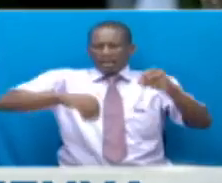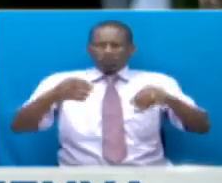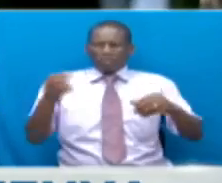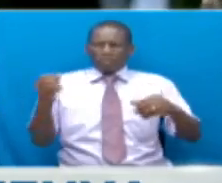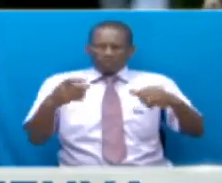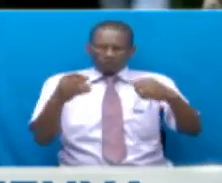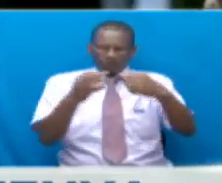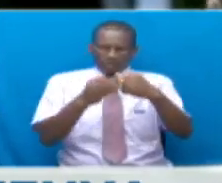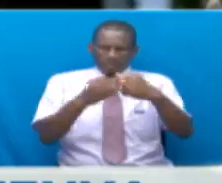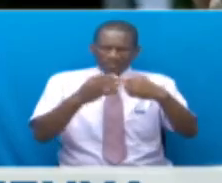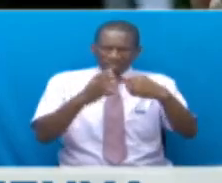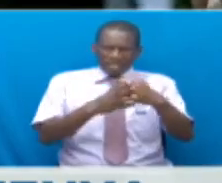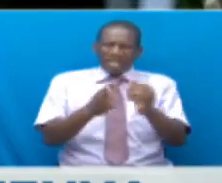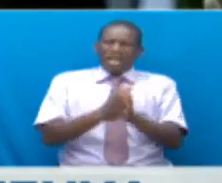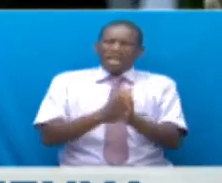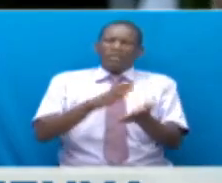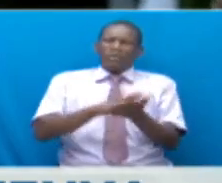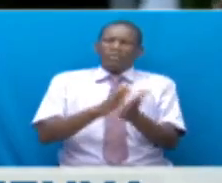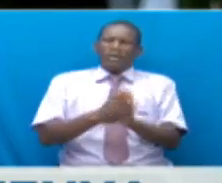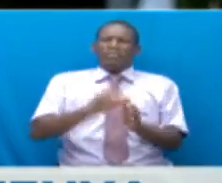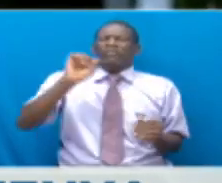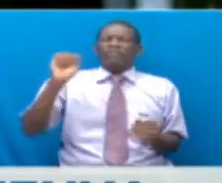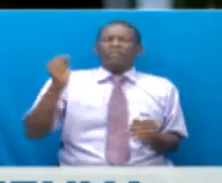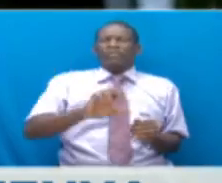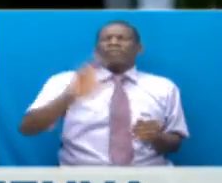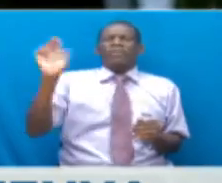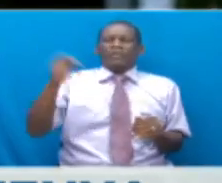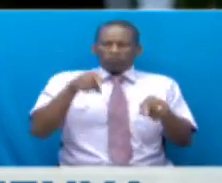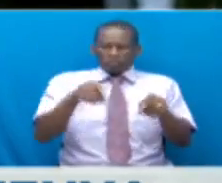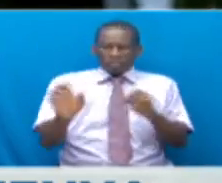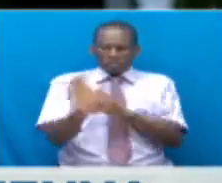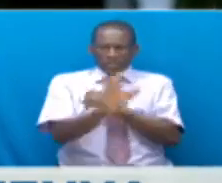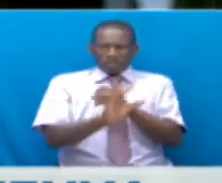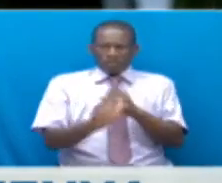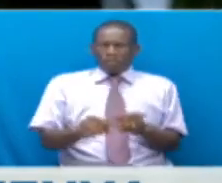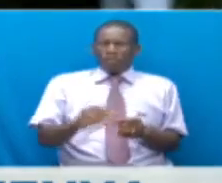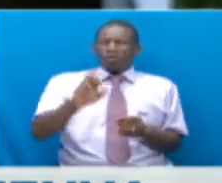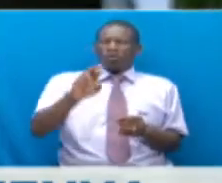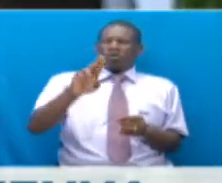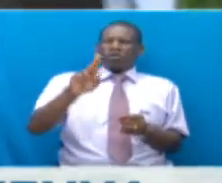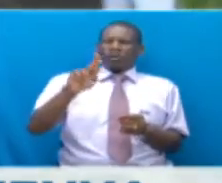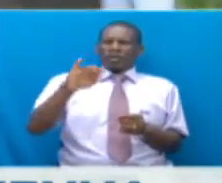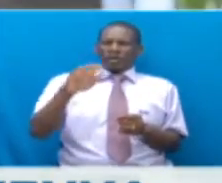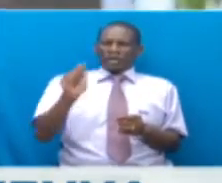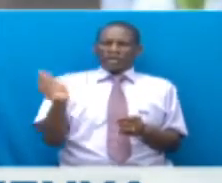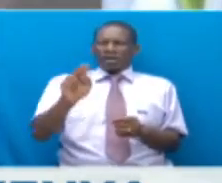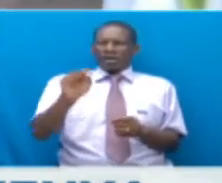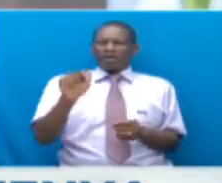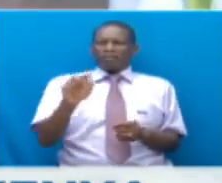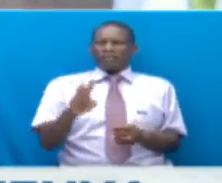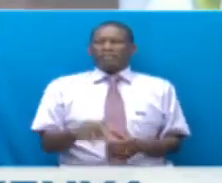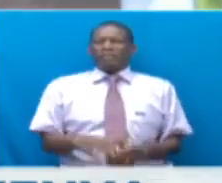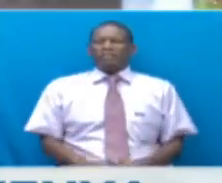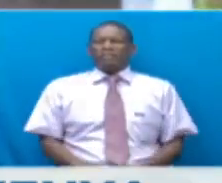and subsequently being the fifth president of the Republic of Kenya. Rukia Bule, NTV.